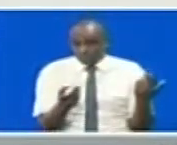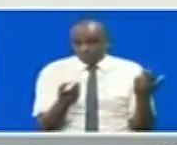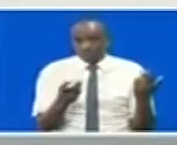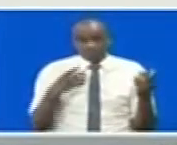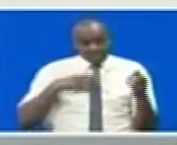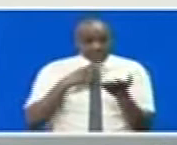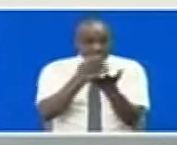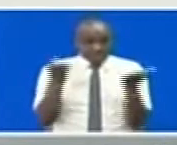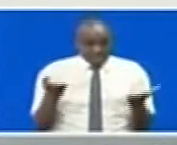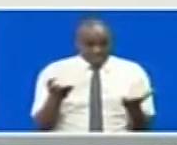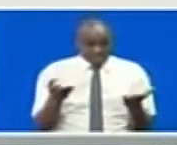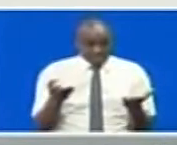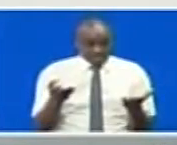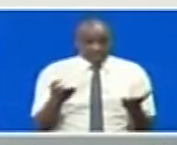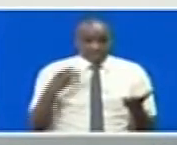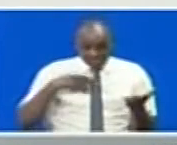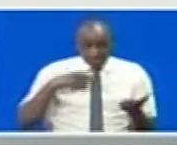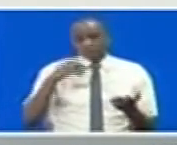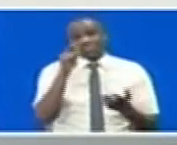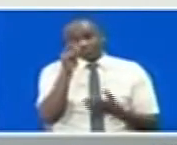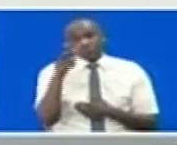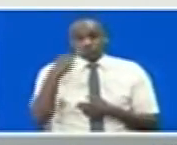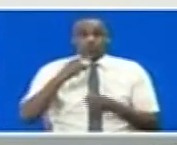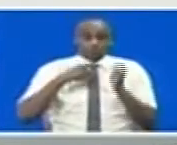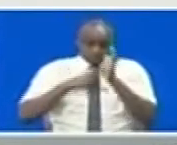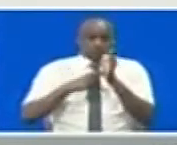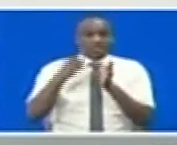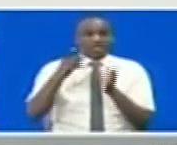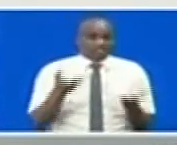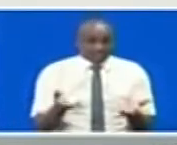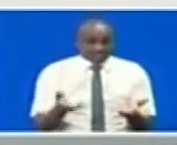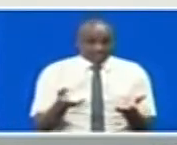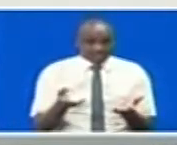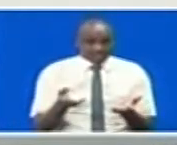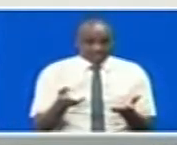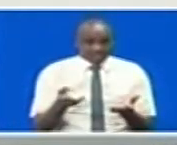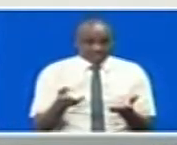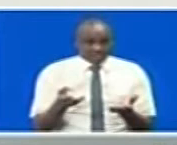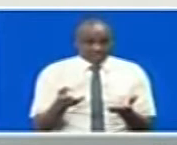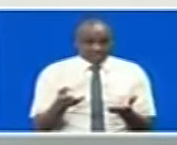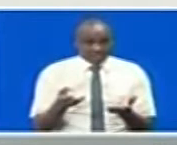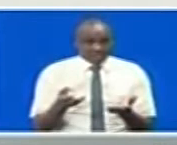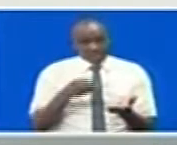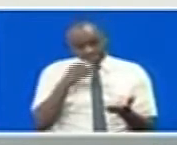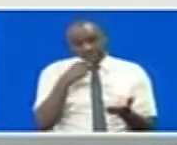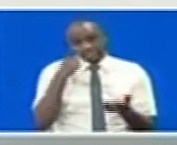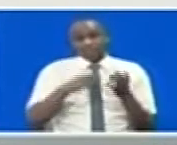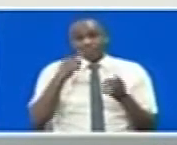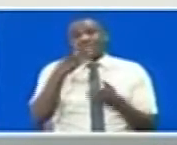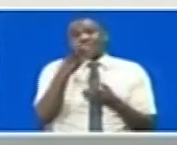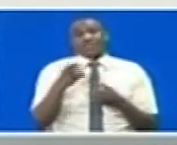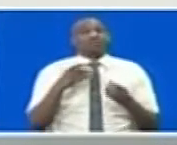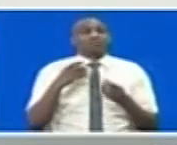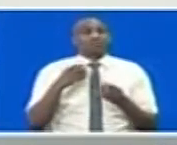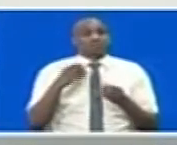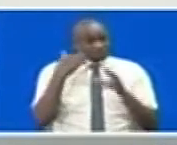journalist who aired or put in print in the first place that utterance,